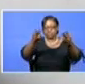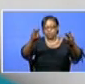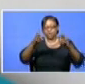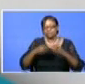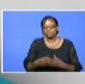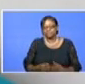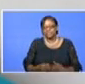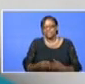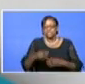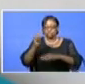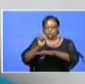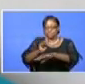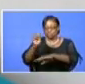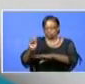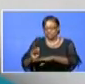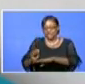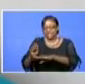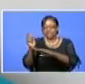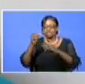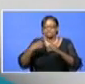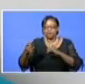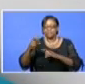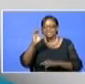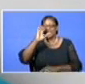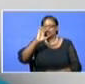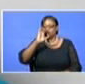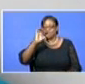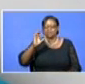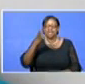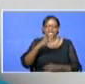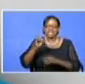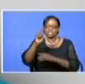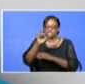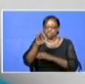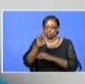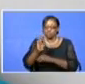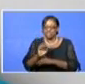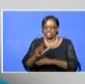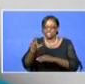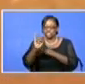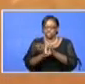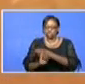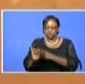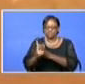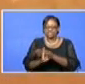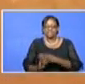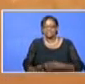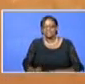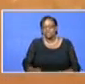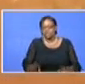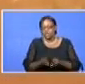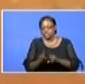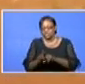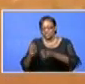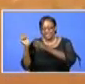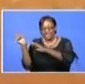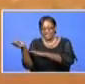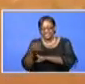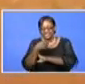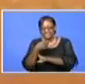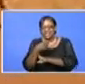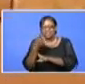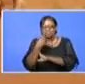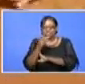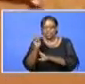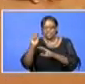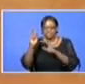Association, Thompson Trading, distributors of Gatorade, and by Generali Insurance. Our ladies' Fed Cup tennis team closing out